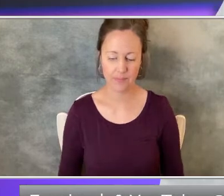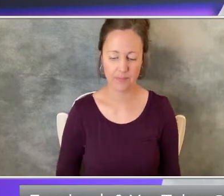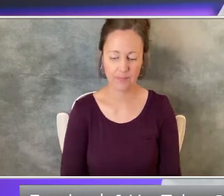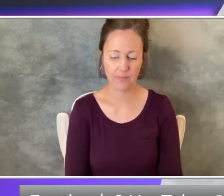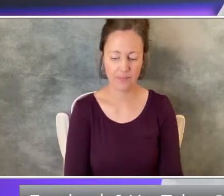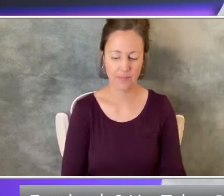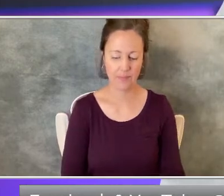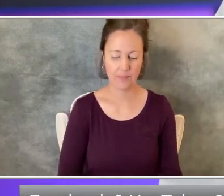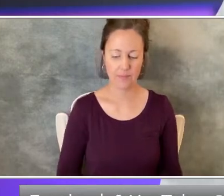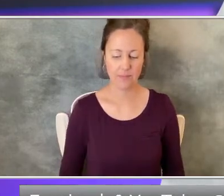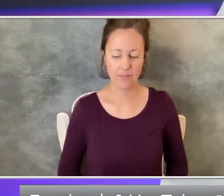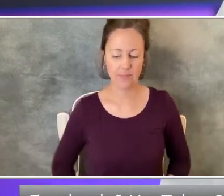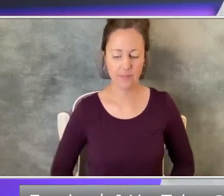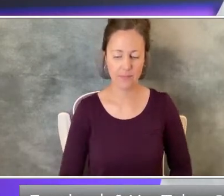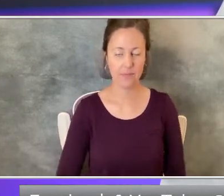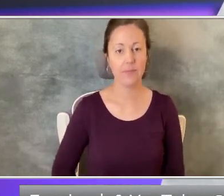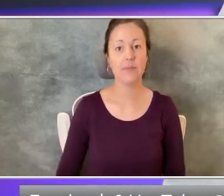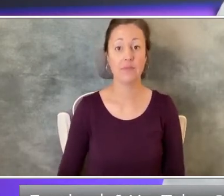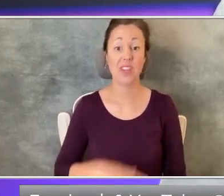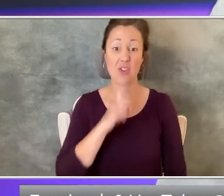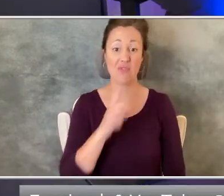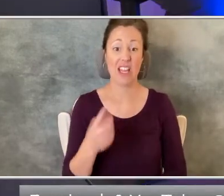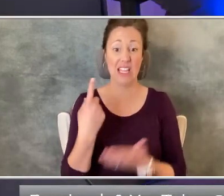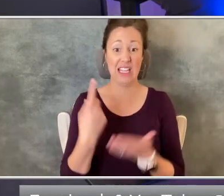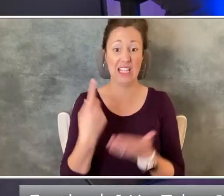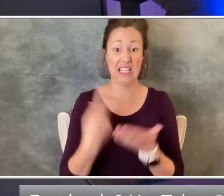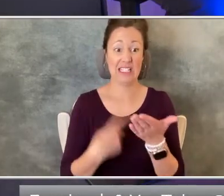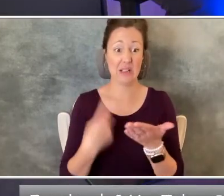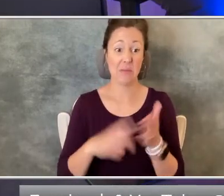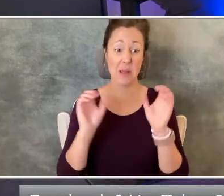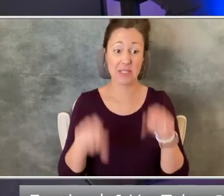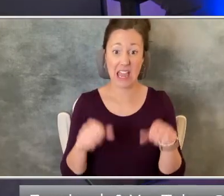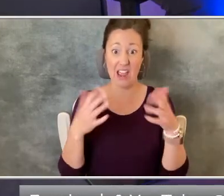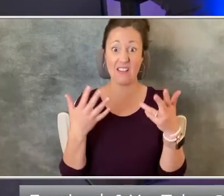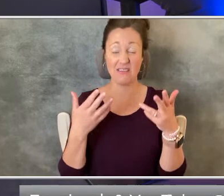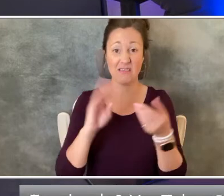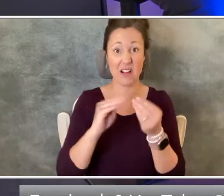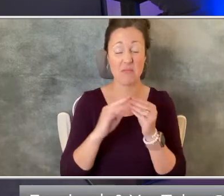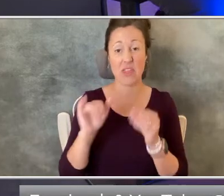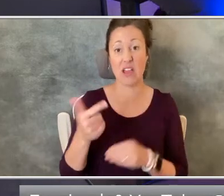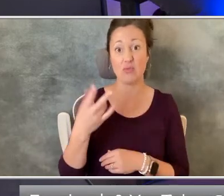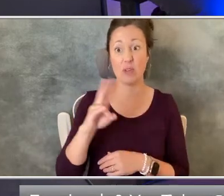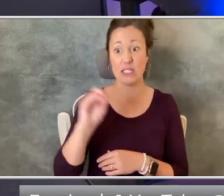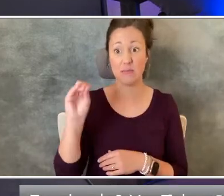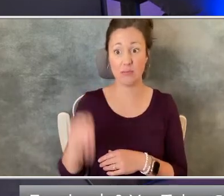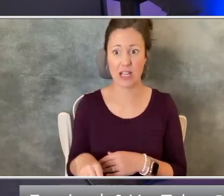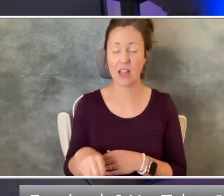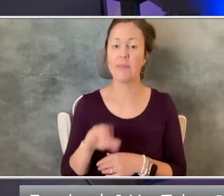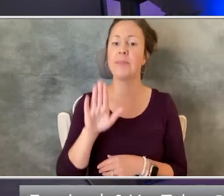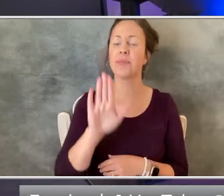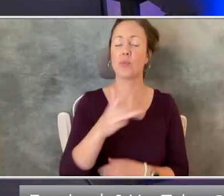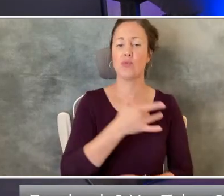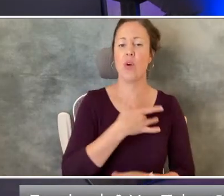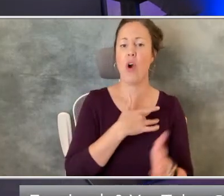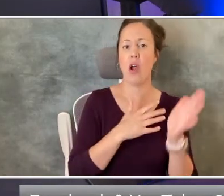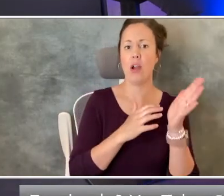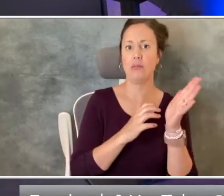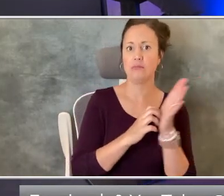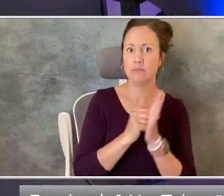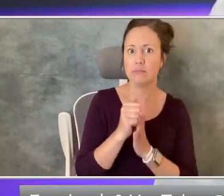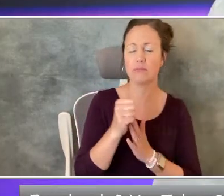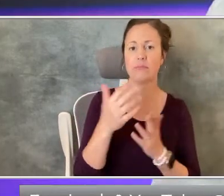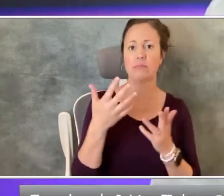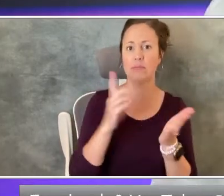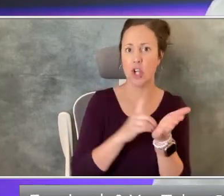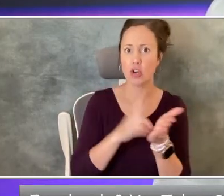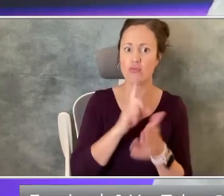incidence can be as high as 27%. And as a cardio-oncologist, yes, one of your jobs is to monitor patients. We do surveillance, myself